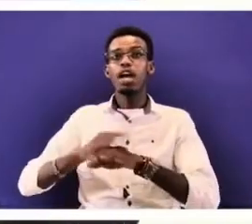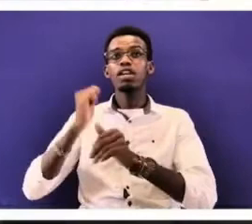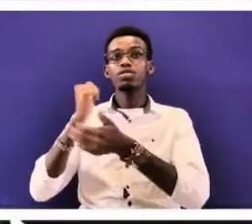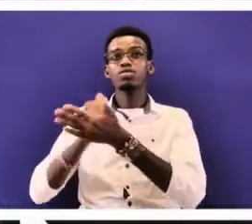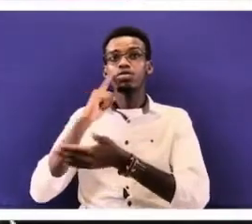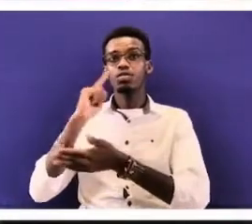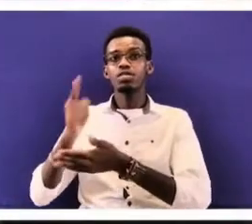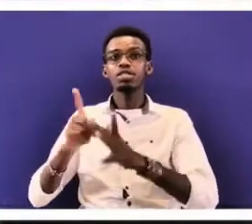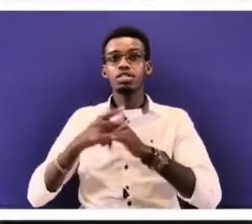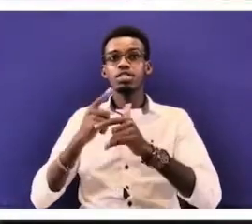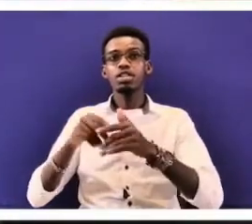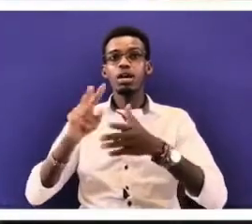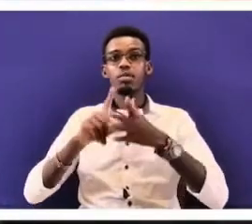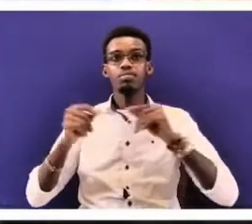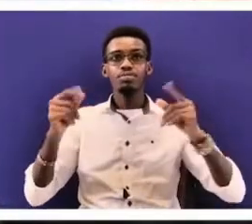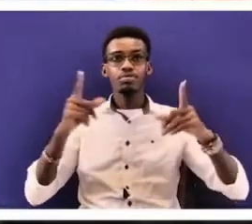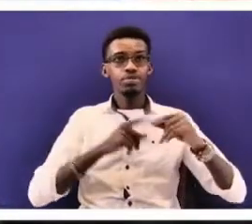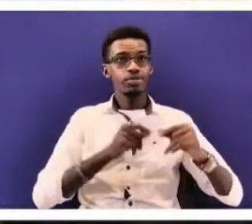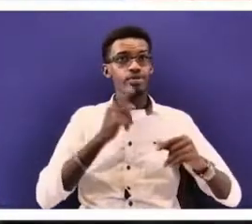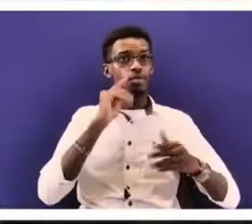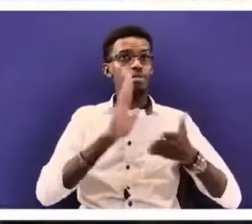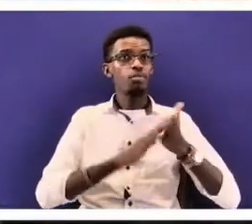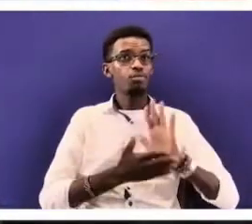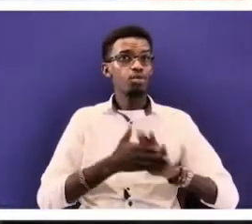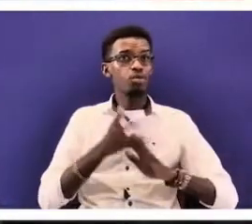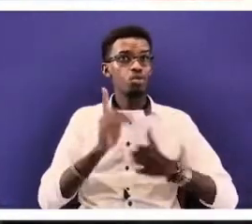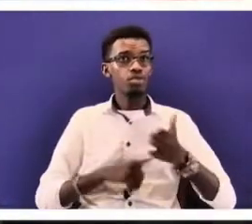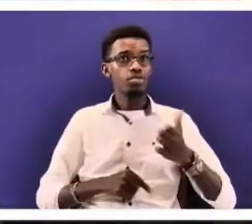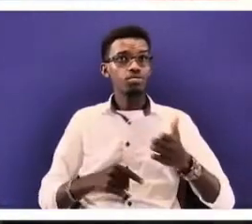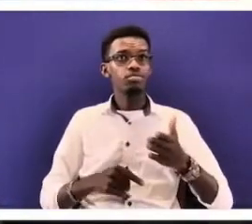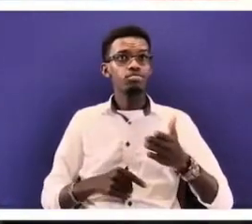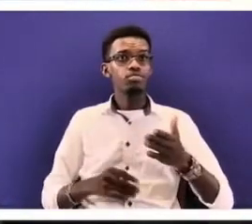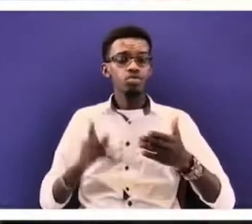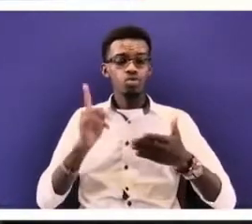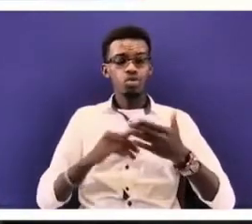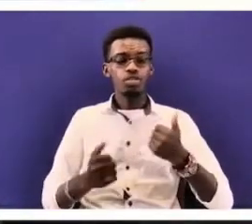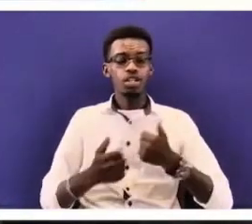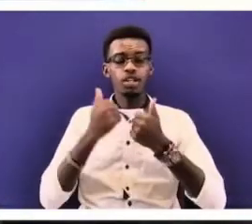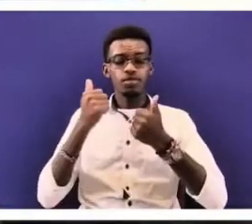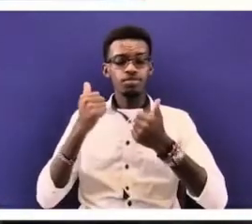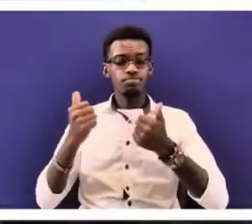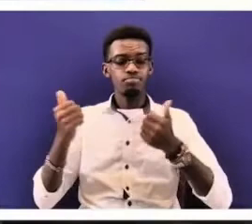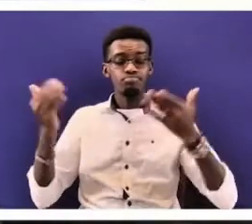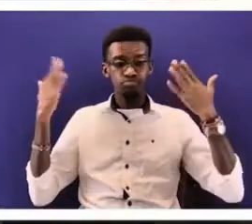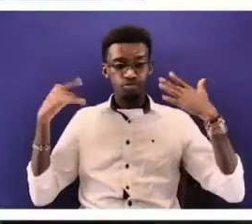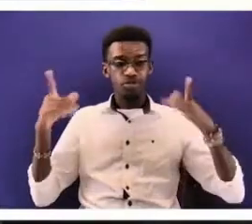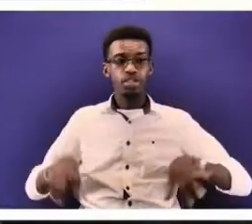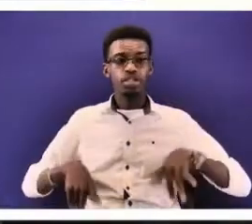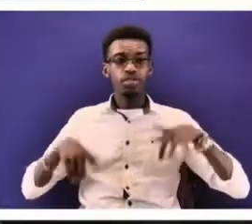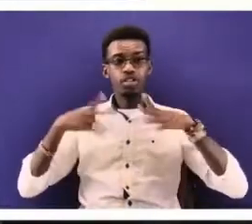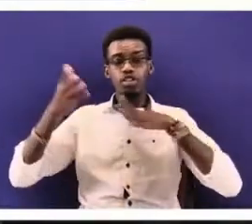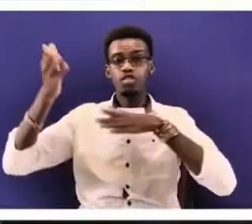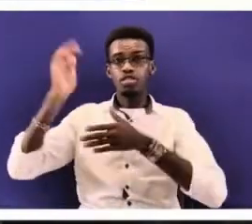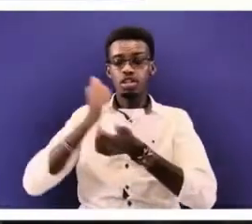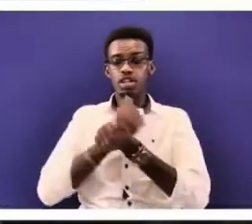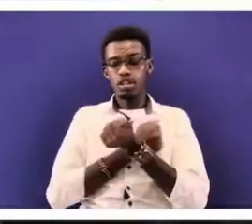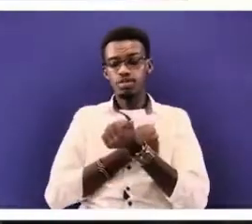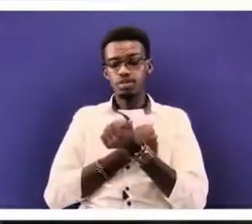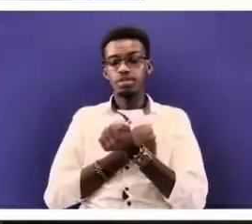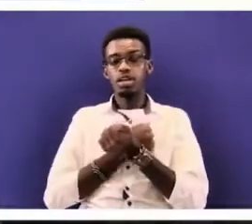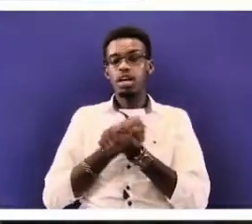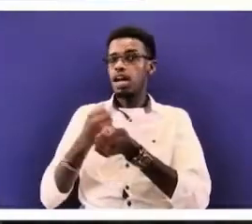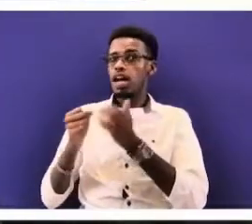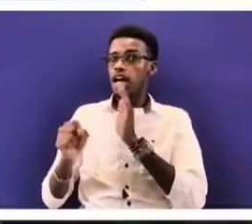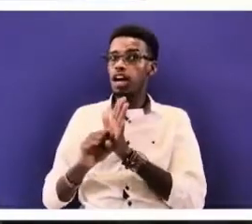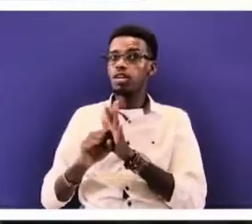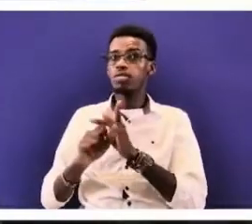the passage said, they would have everlasting life. God loves us so